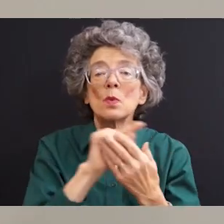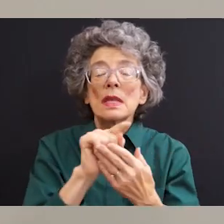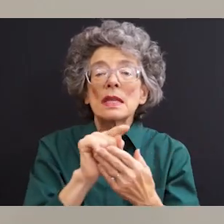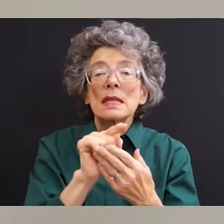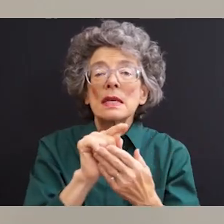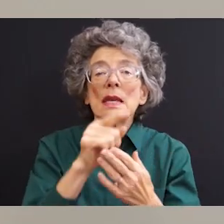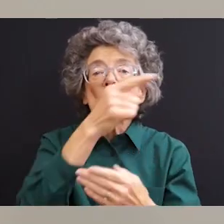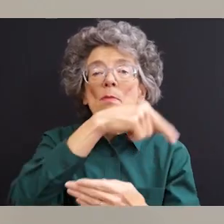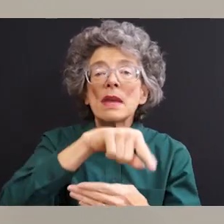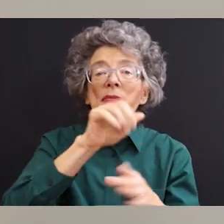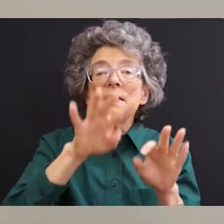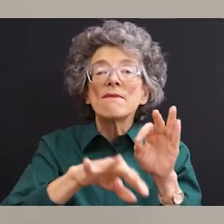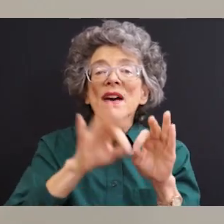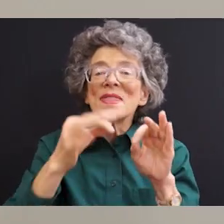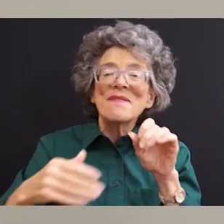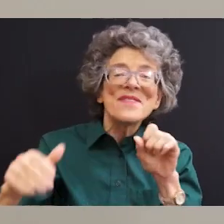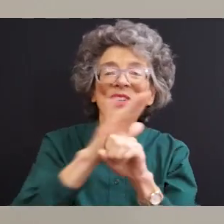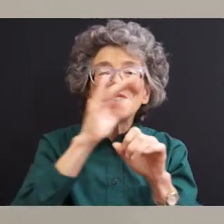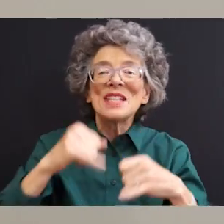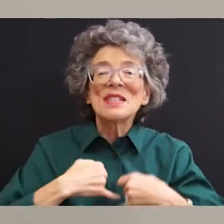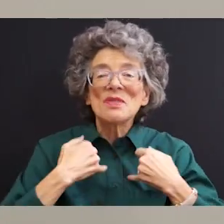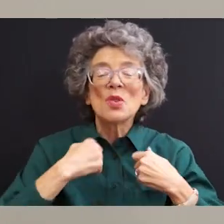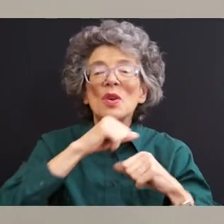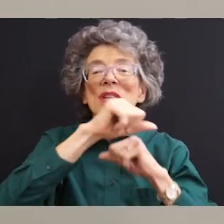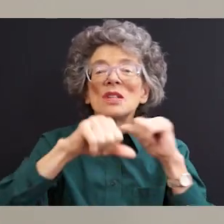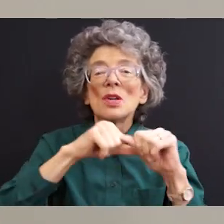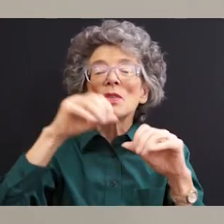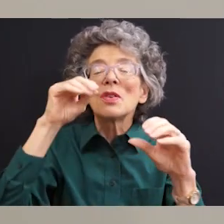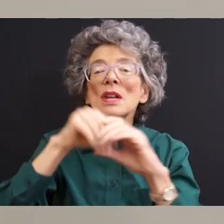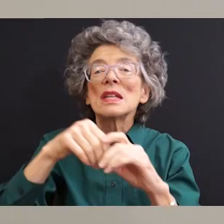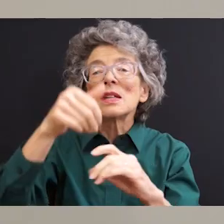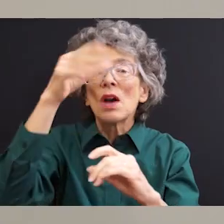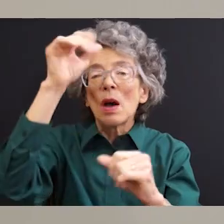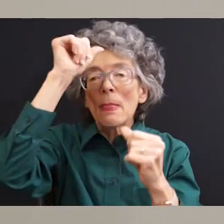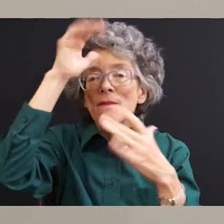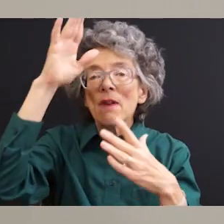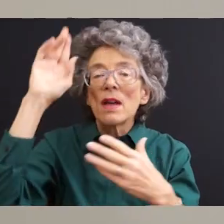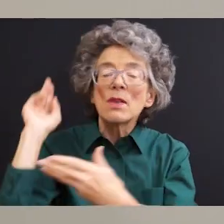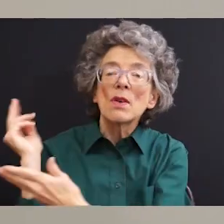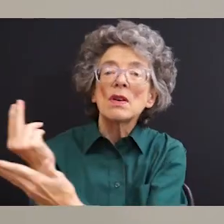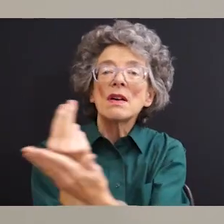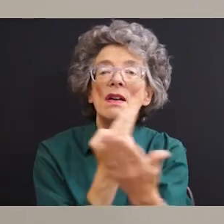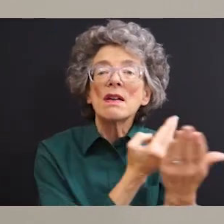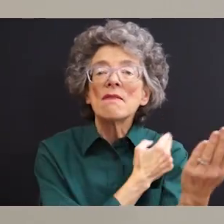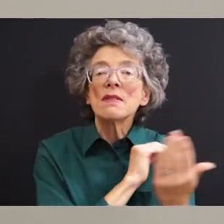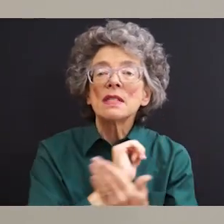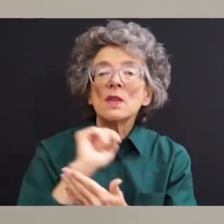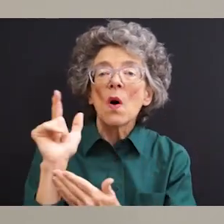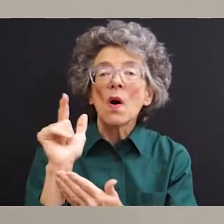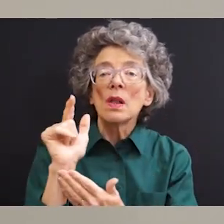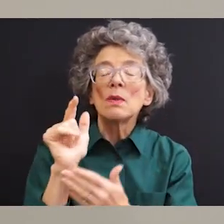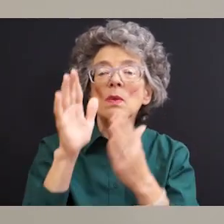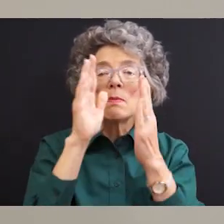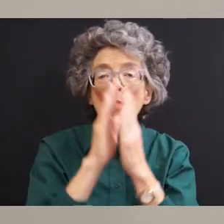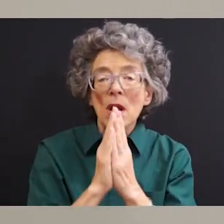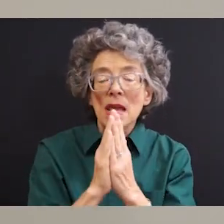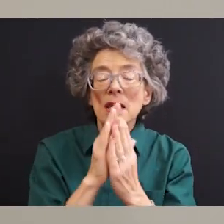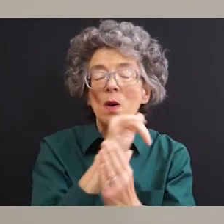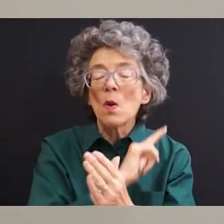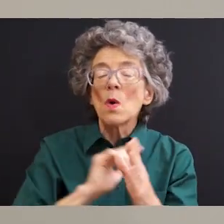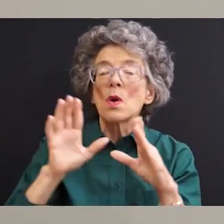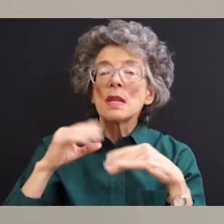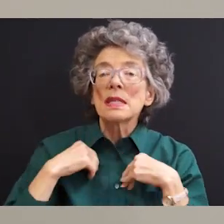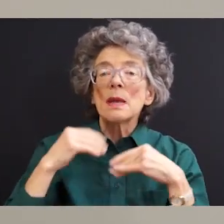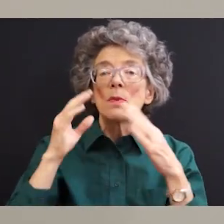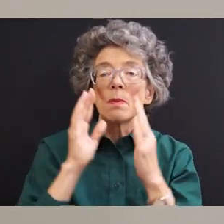find the fullness of joy in each other and in God, the Father of us all. Let us pray to the Lord. Lord, hear our